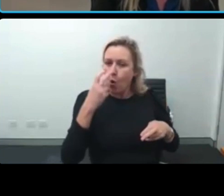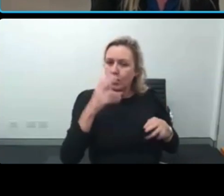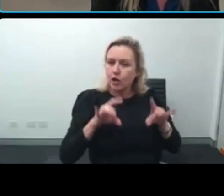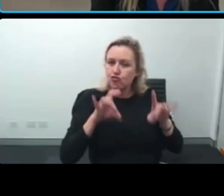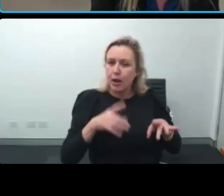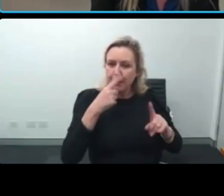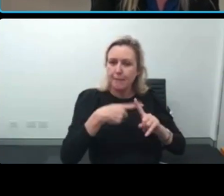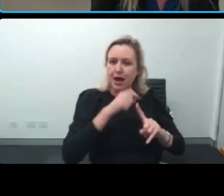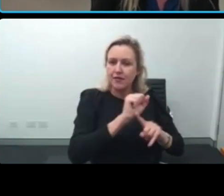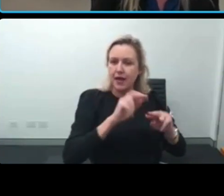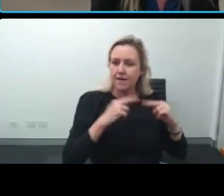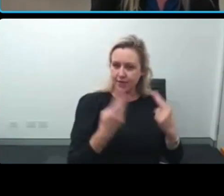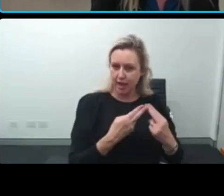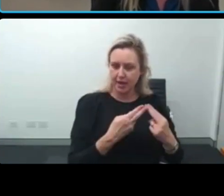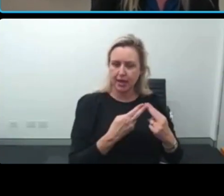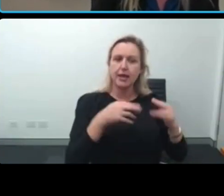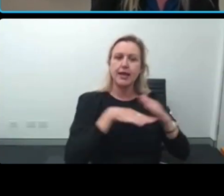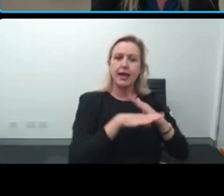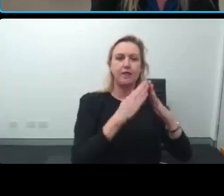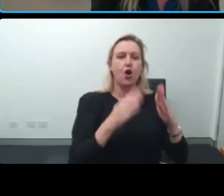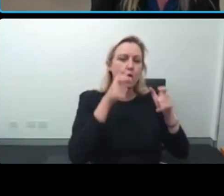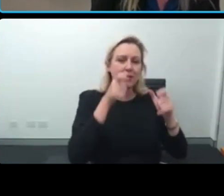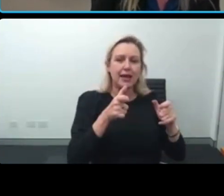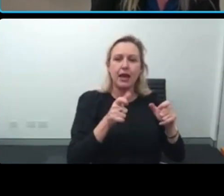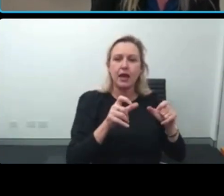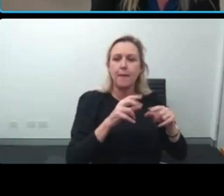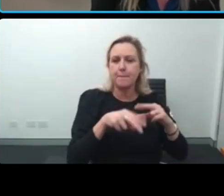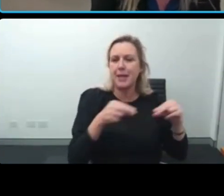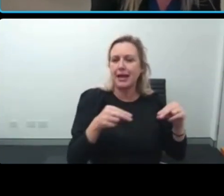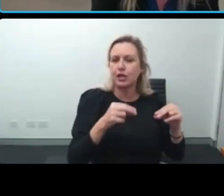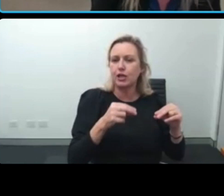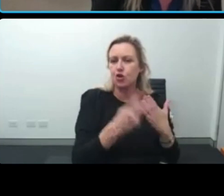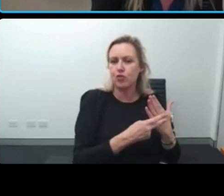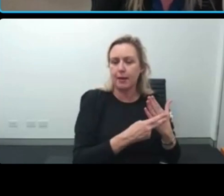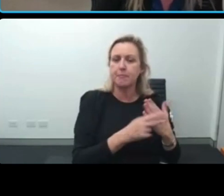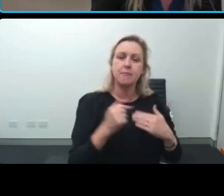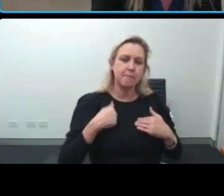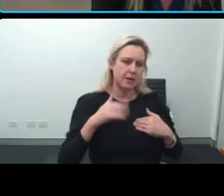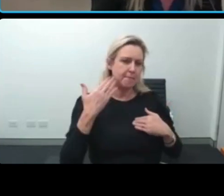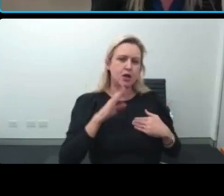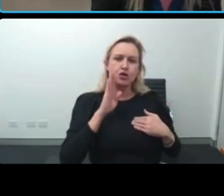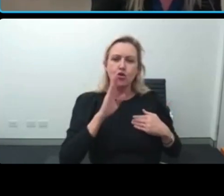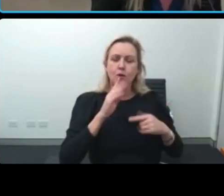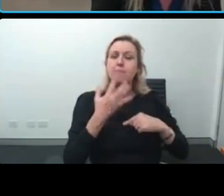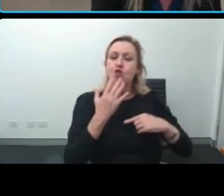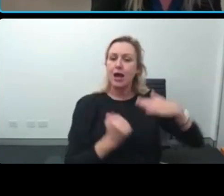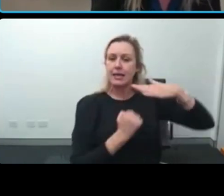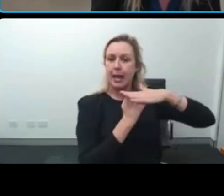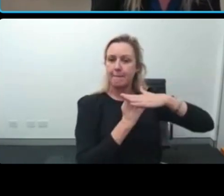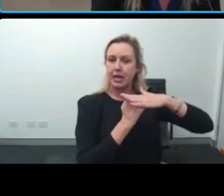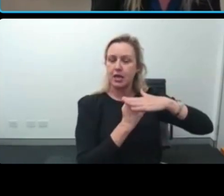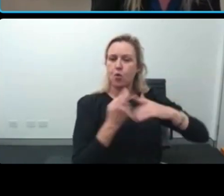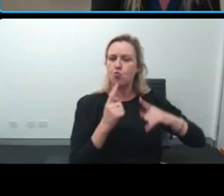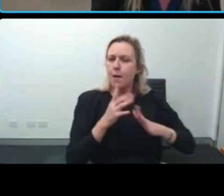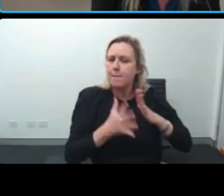their families in the Home Care Packages program. In the webinar, I talked about the price capping measure and what it means for